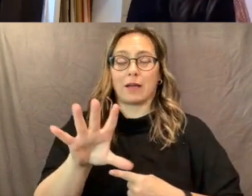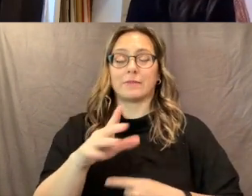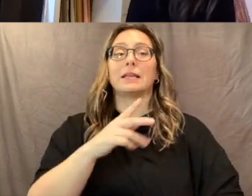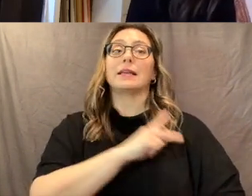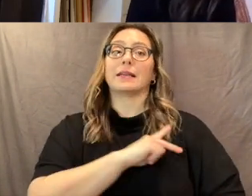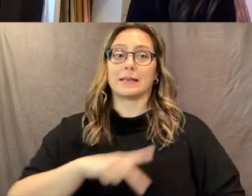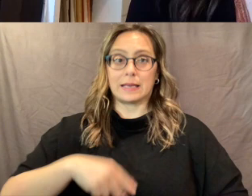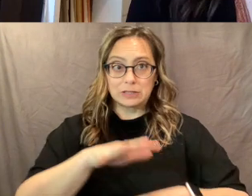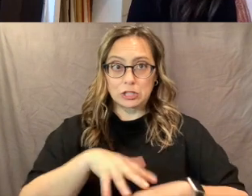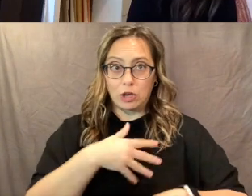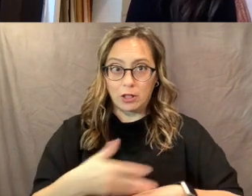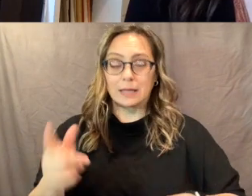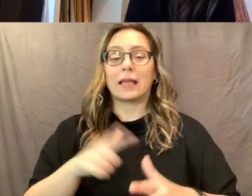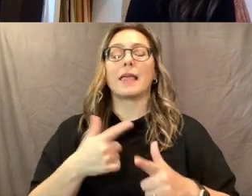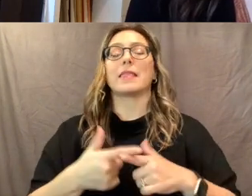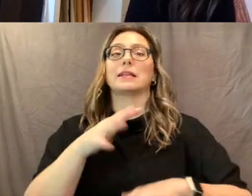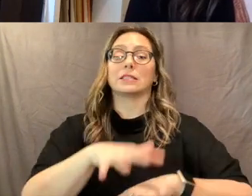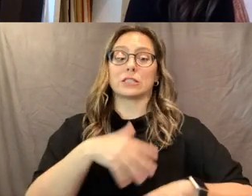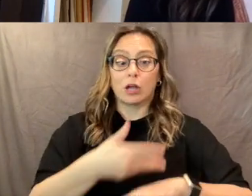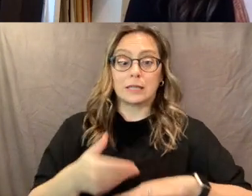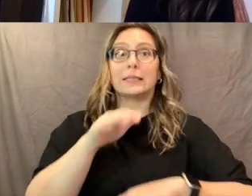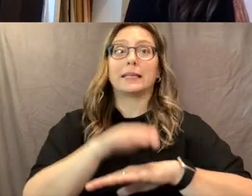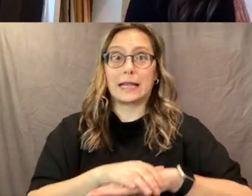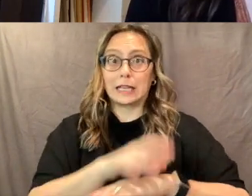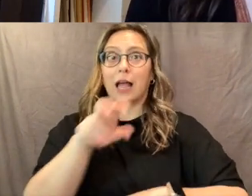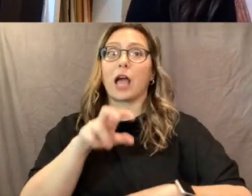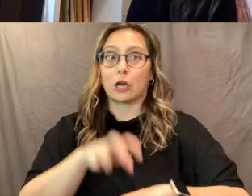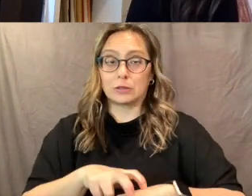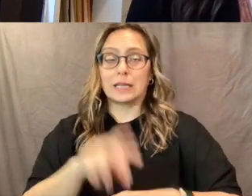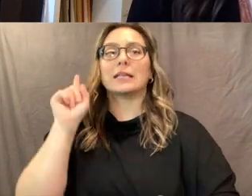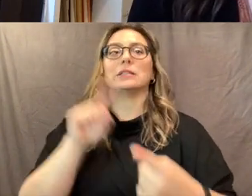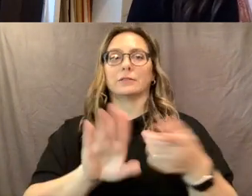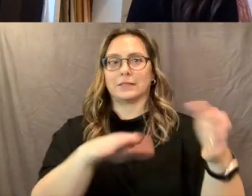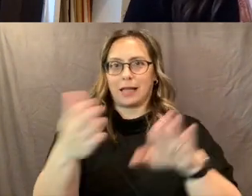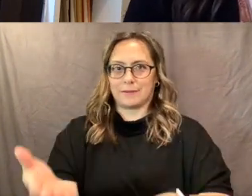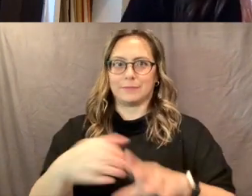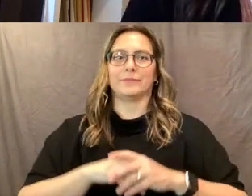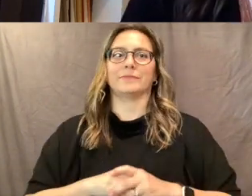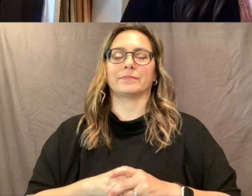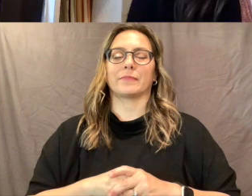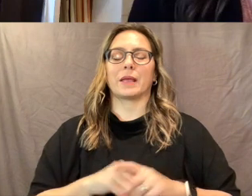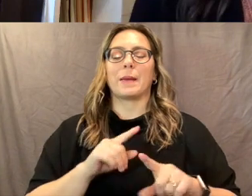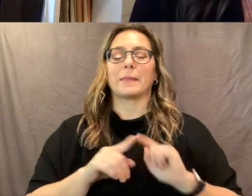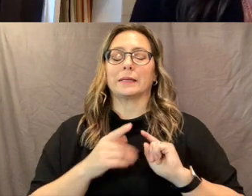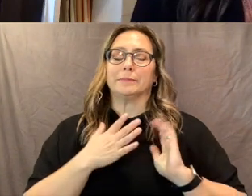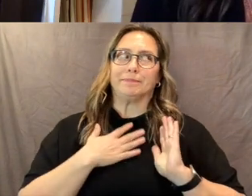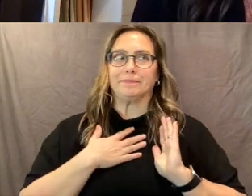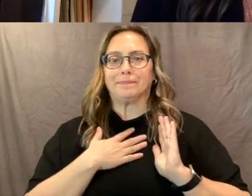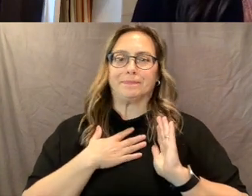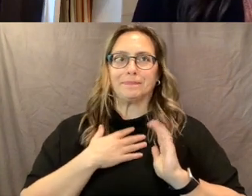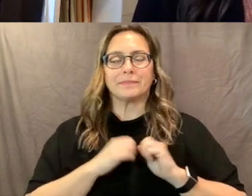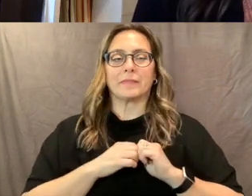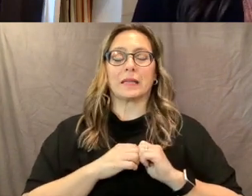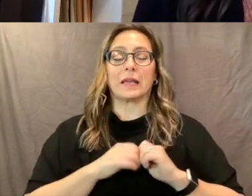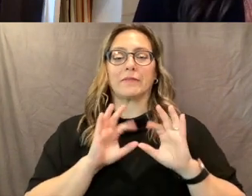of Scotland, and then the King of Scotland, England, and Ireland until his death. Due to some